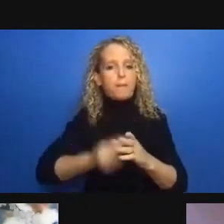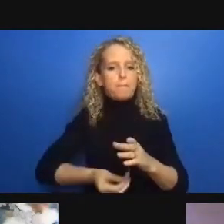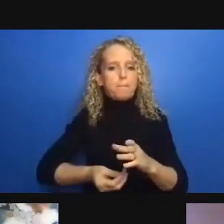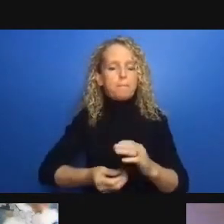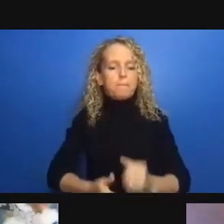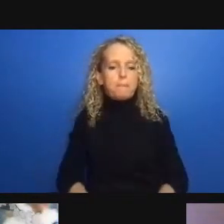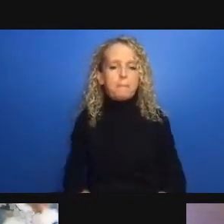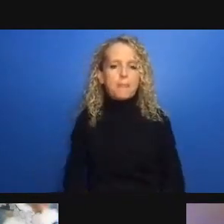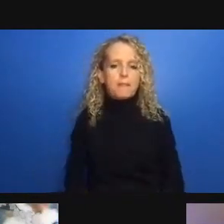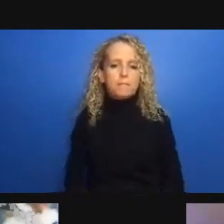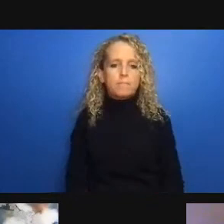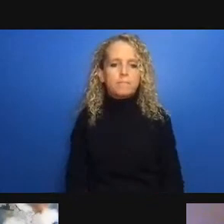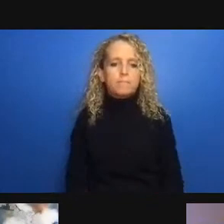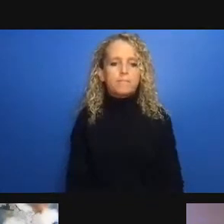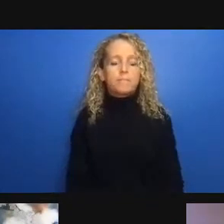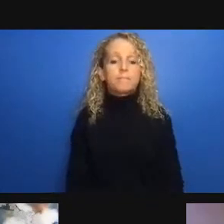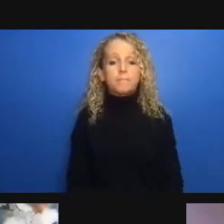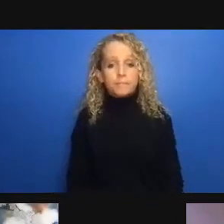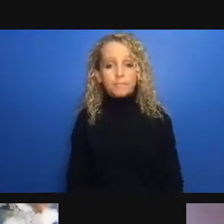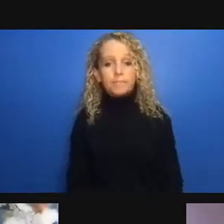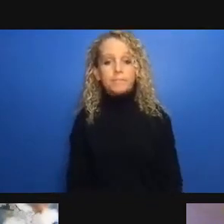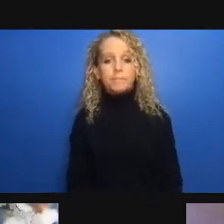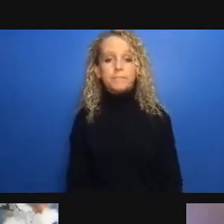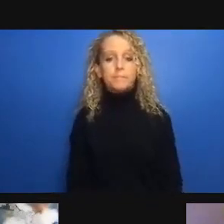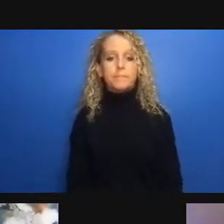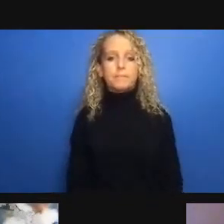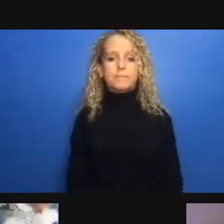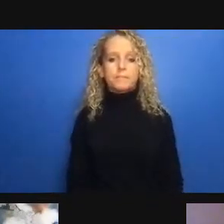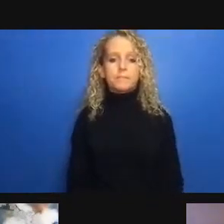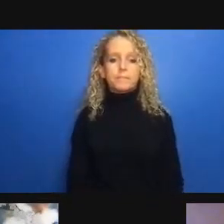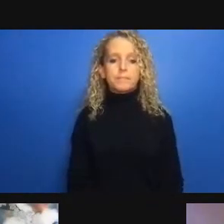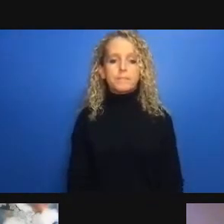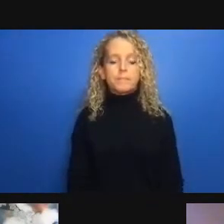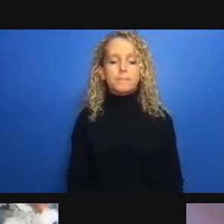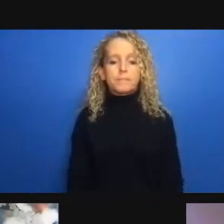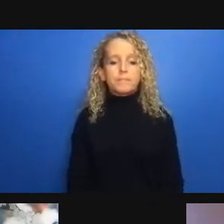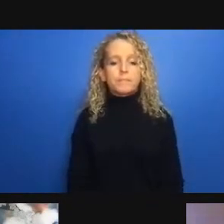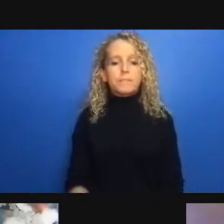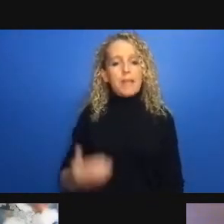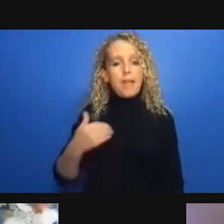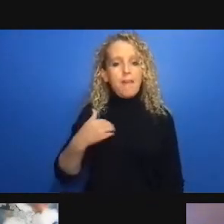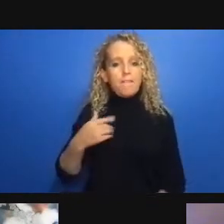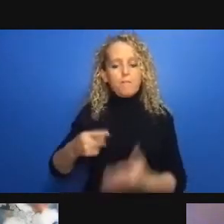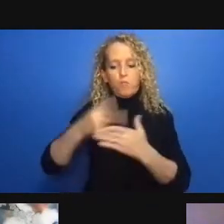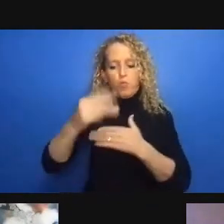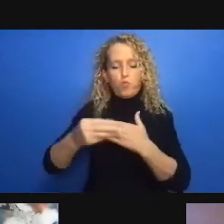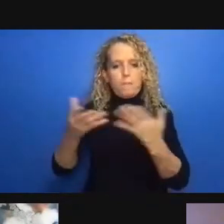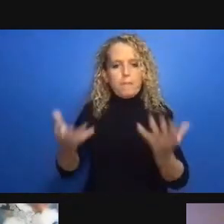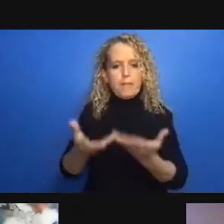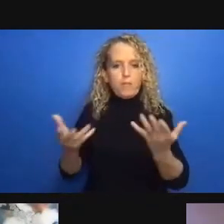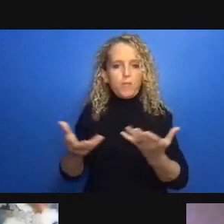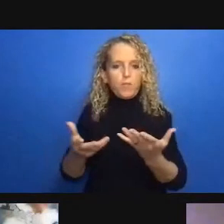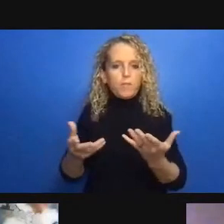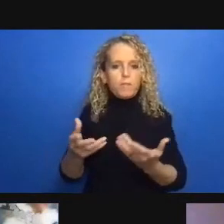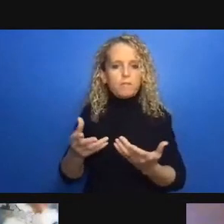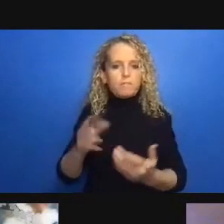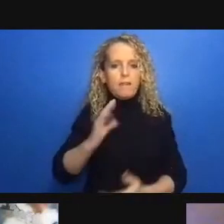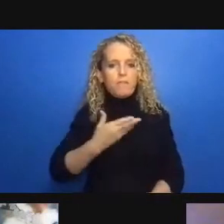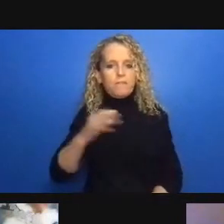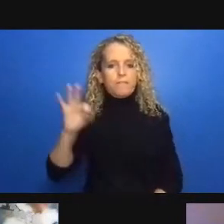Absolutely. So I will say labor specifically, we run an ag sector program here at the Federation, and that's an area where we've